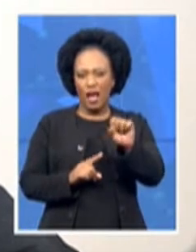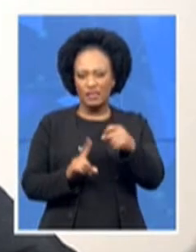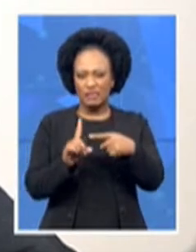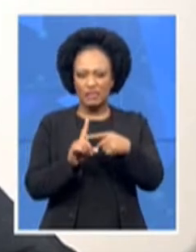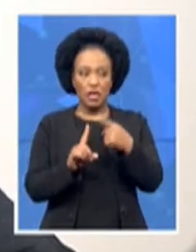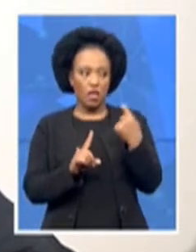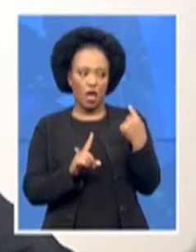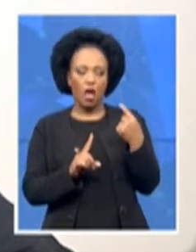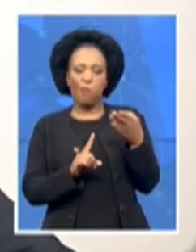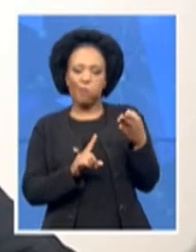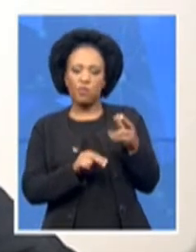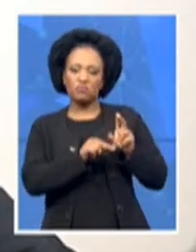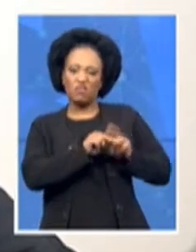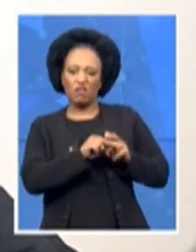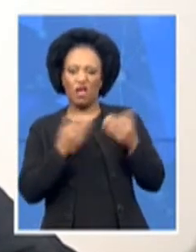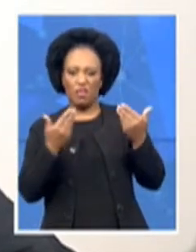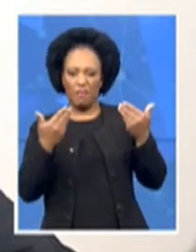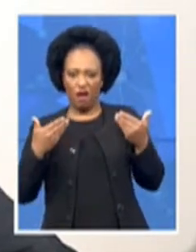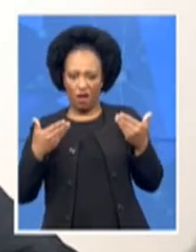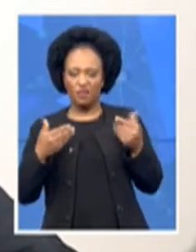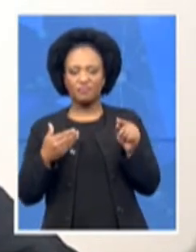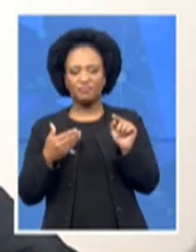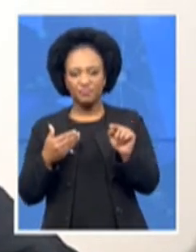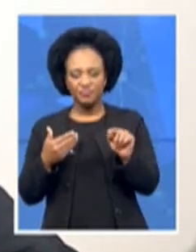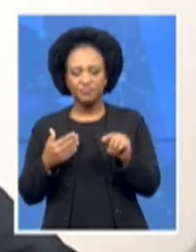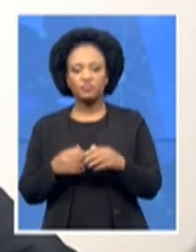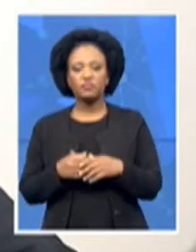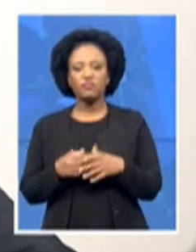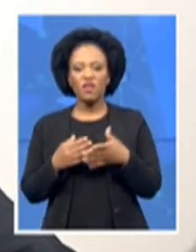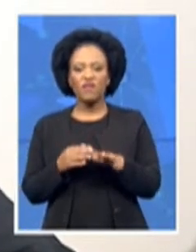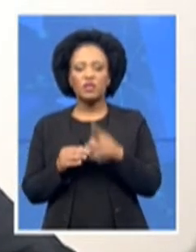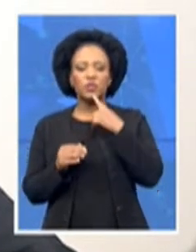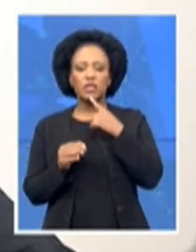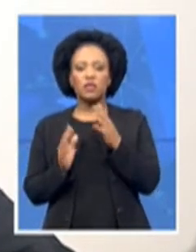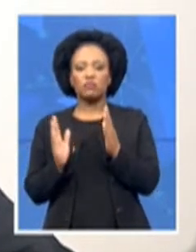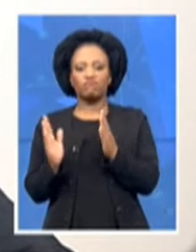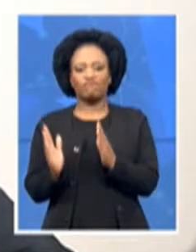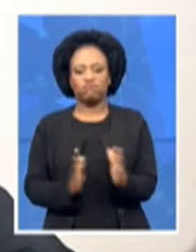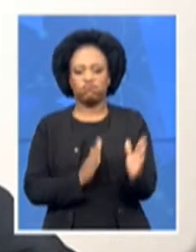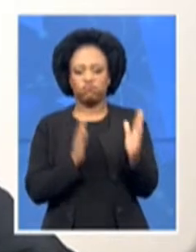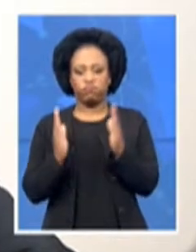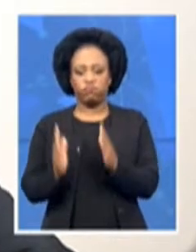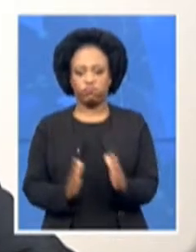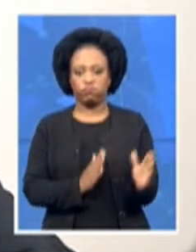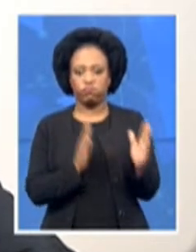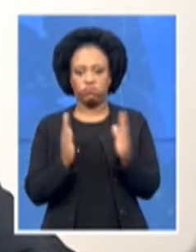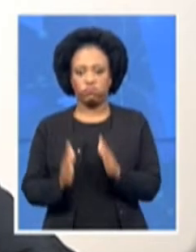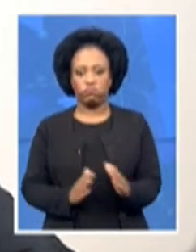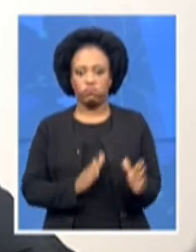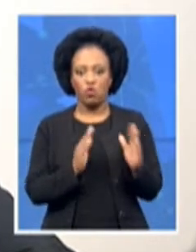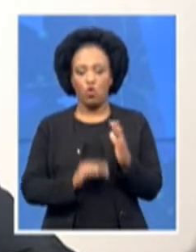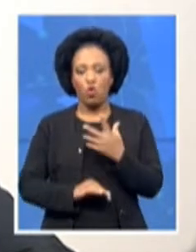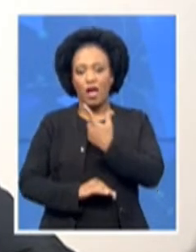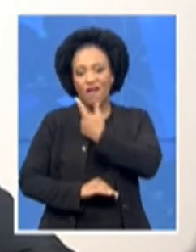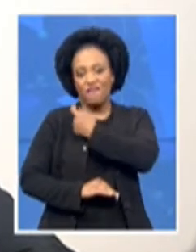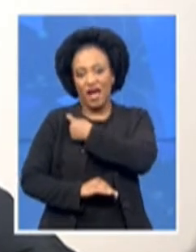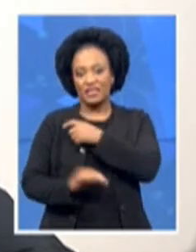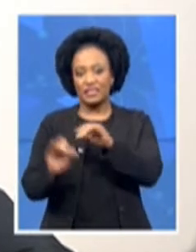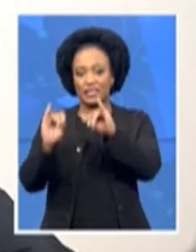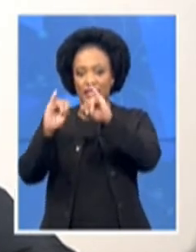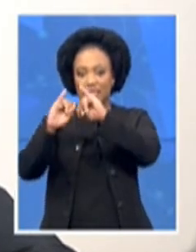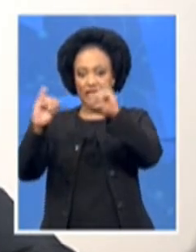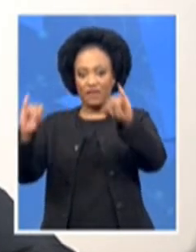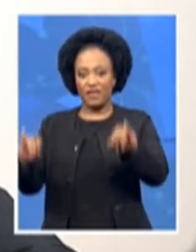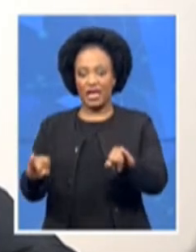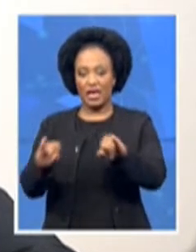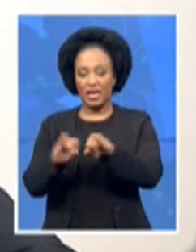the preparedness of this vaccination certificate to the National Coronavirus Council.